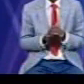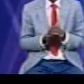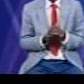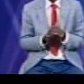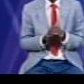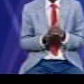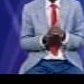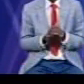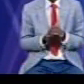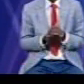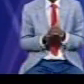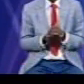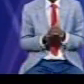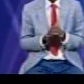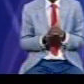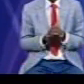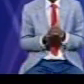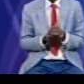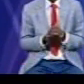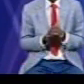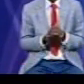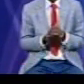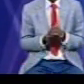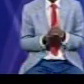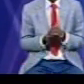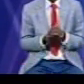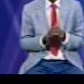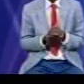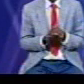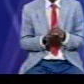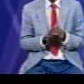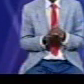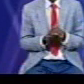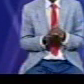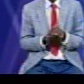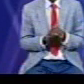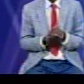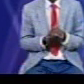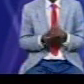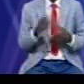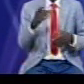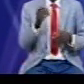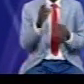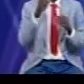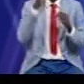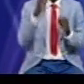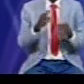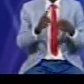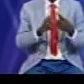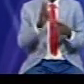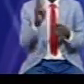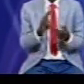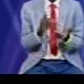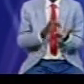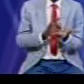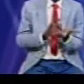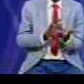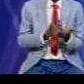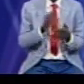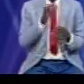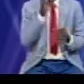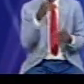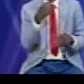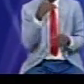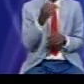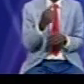when I was sick. But as a result of the pains, I resorted to using drugs. But I couldn't tell anybody. I didn't tell my parents,